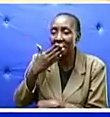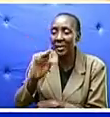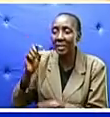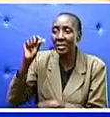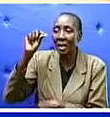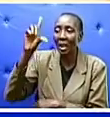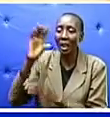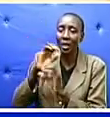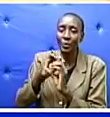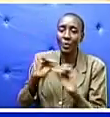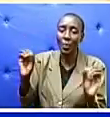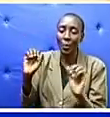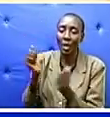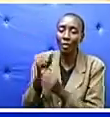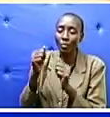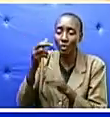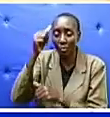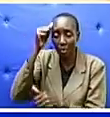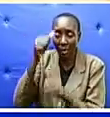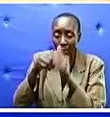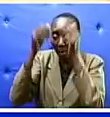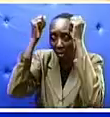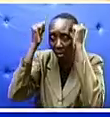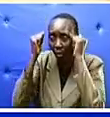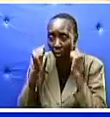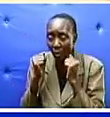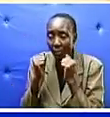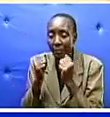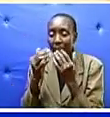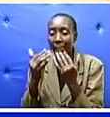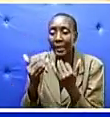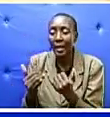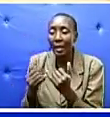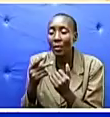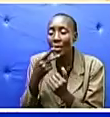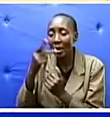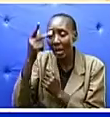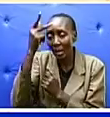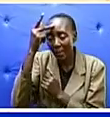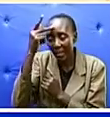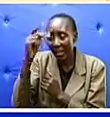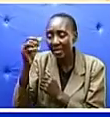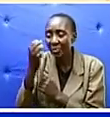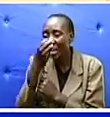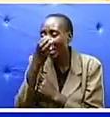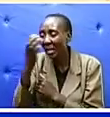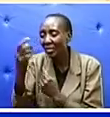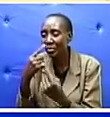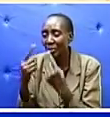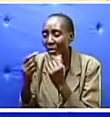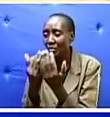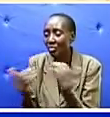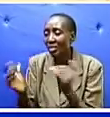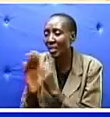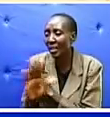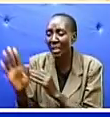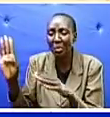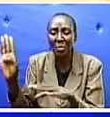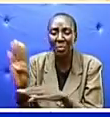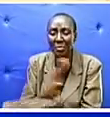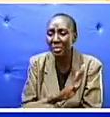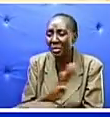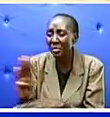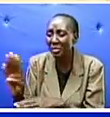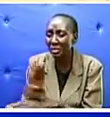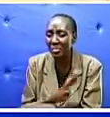use protection, you see. So there's this conversation parents, they're trying to ignore, talking to their children, they're so busy. No, we are